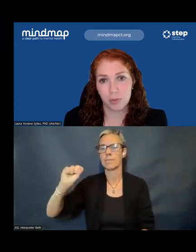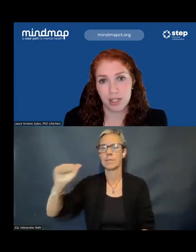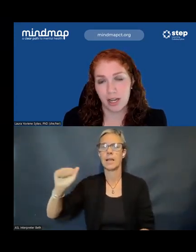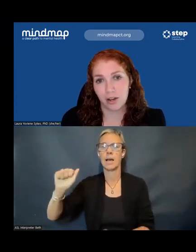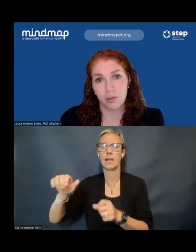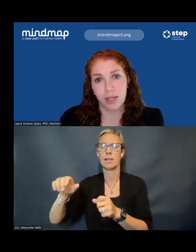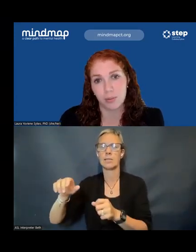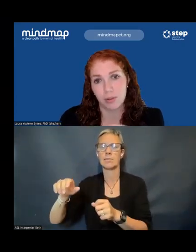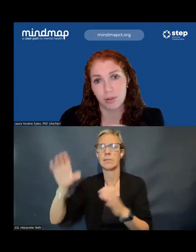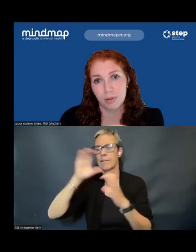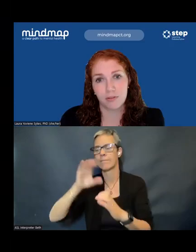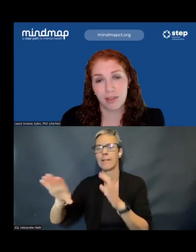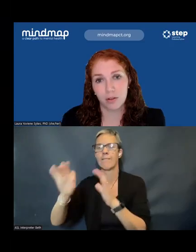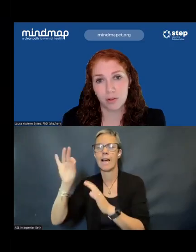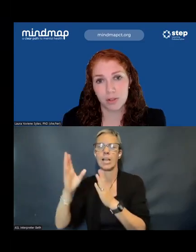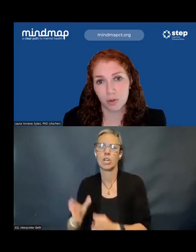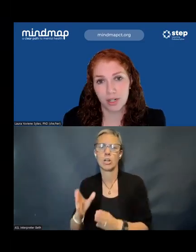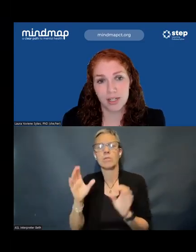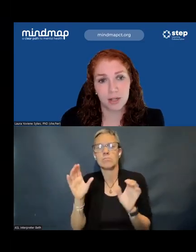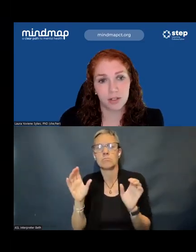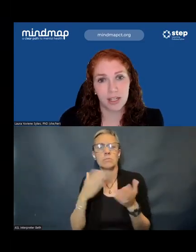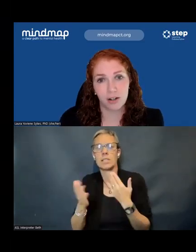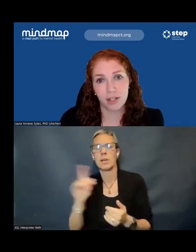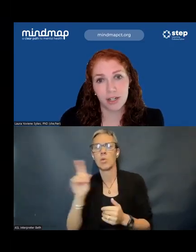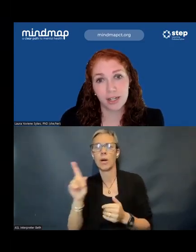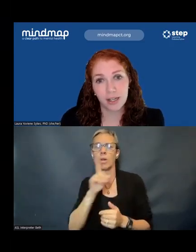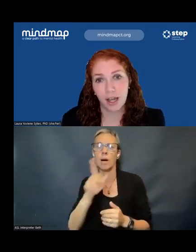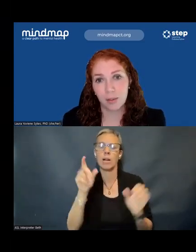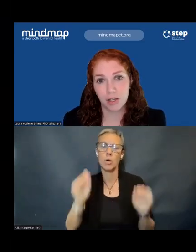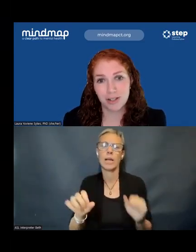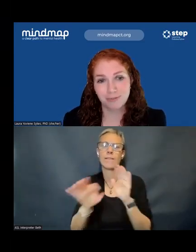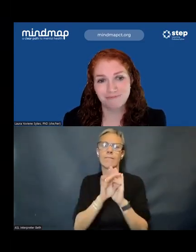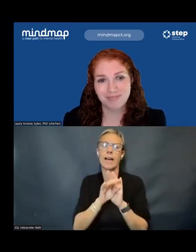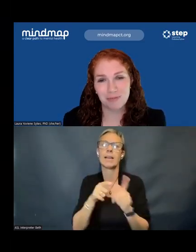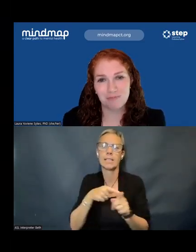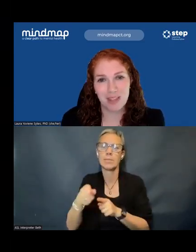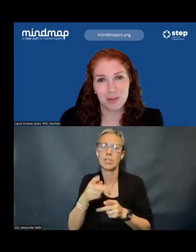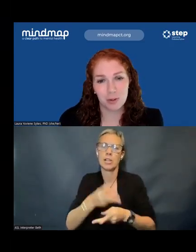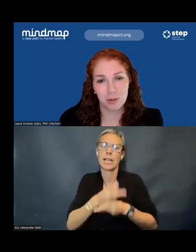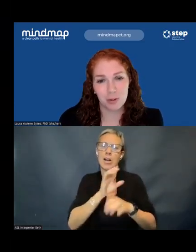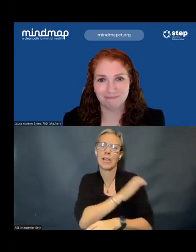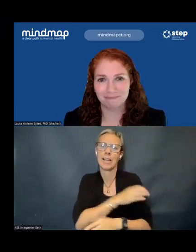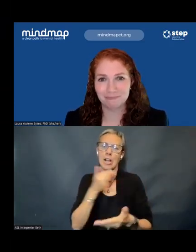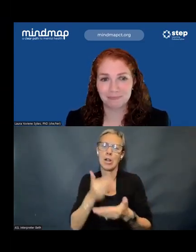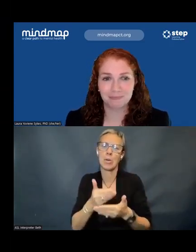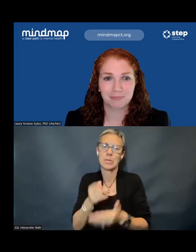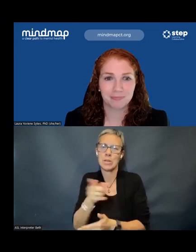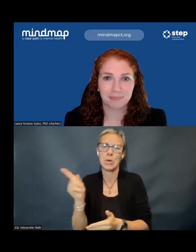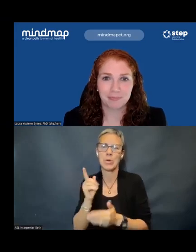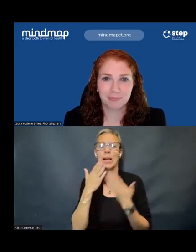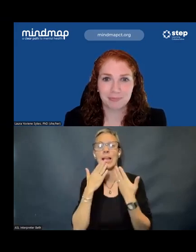connect someone to care, you'll be able to identify the closest coordinated specialty care clinic near you. So thank you so much.